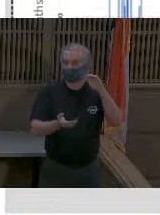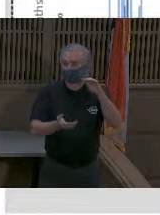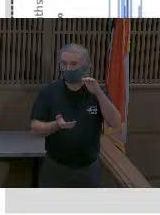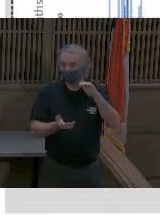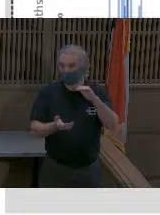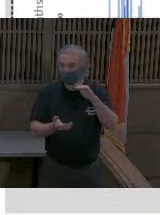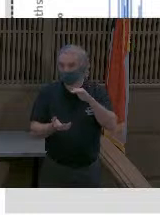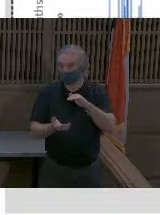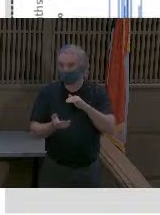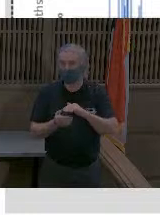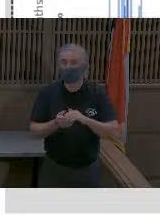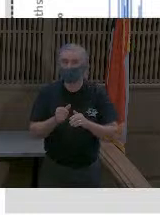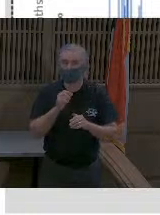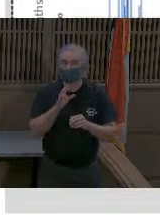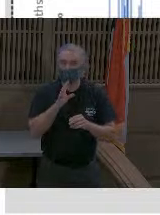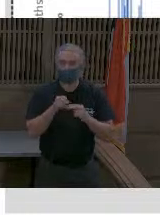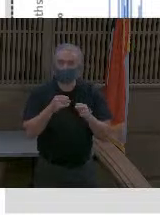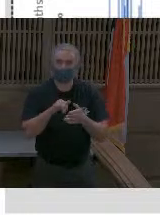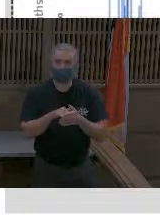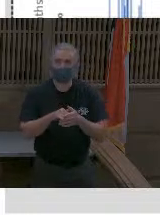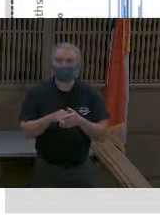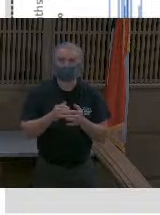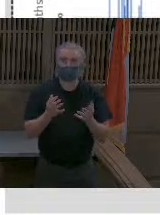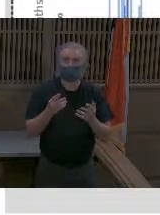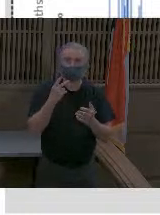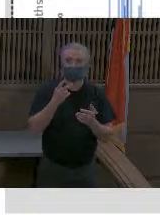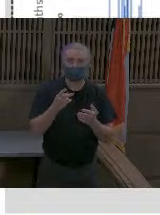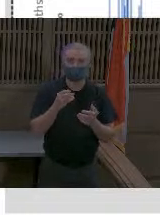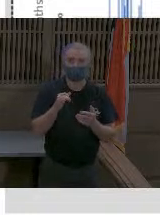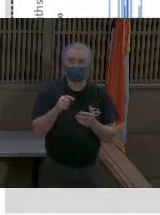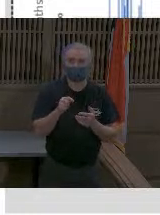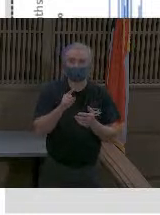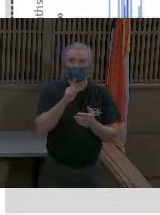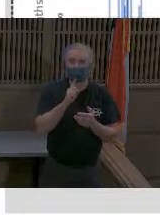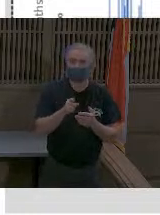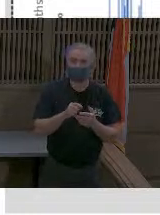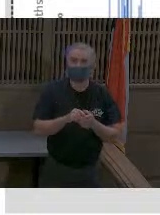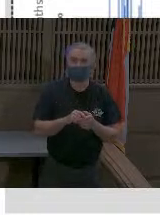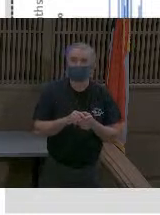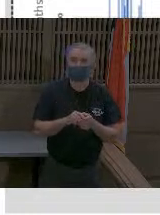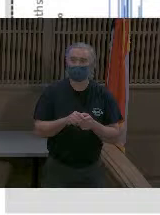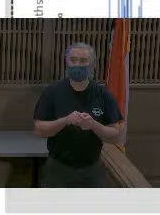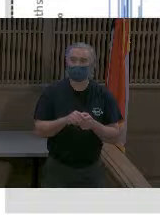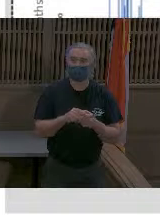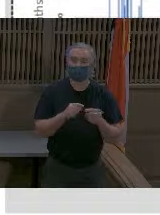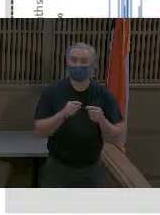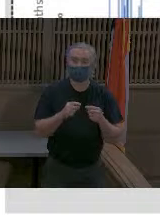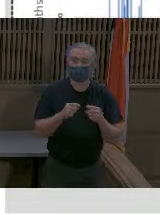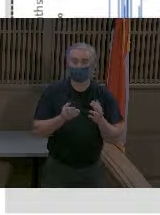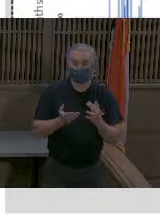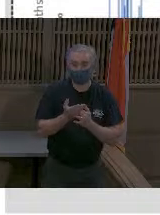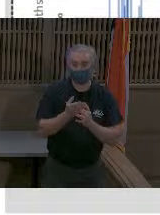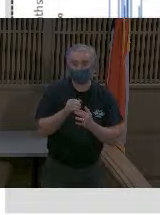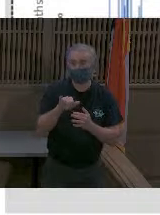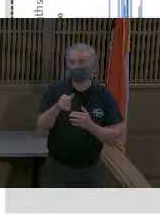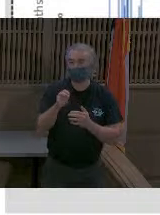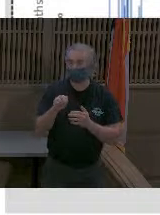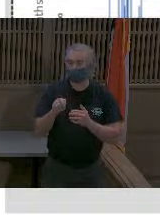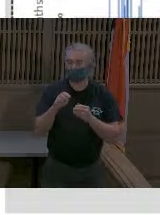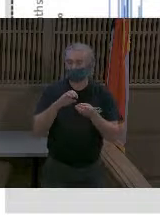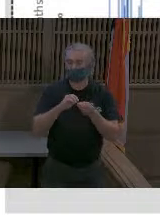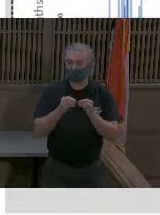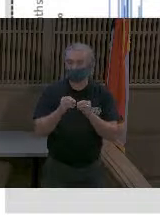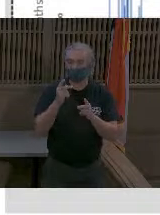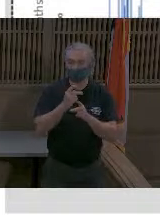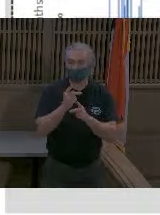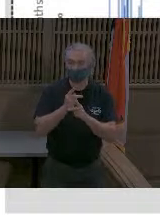about it for a week or so because we wanted to wait and see if it was real. And sure enough, throughout the month of January, the